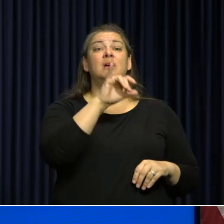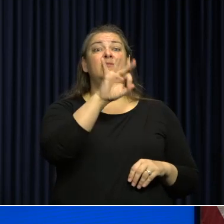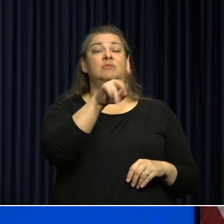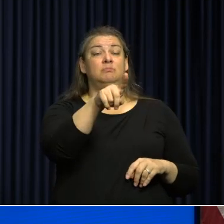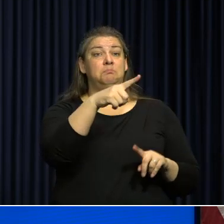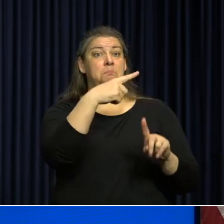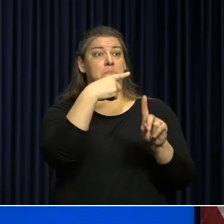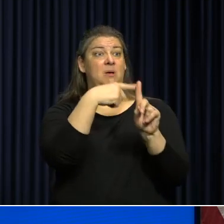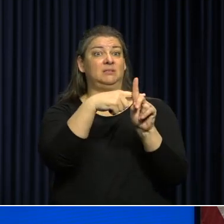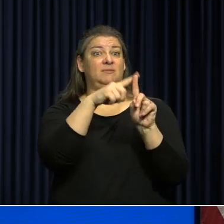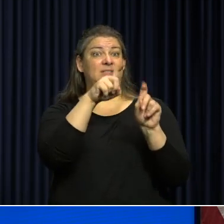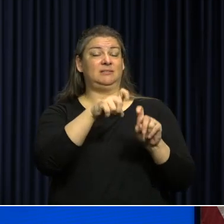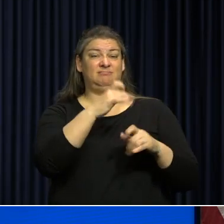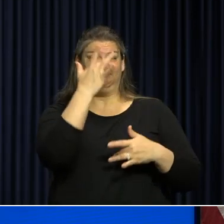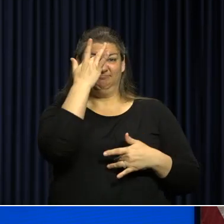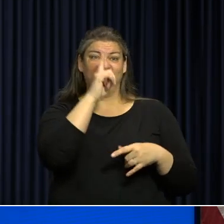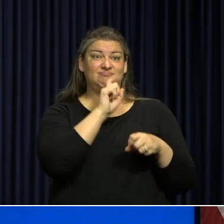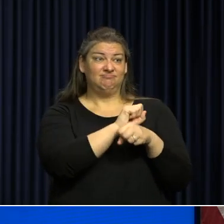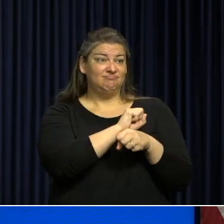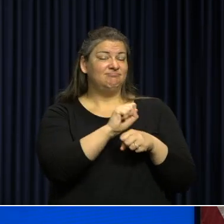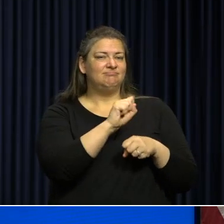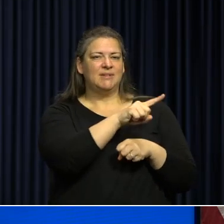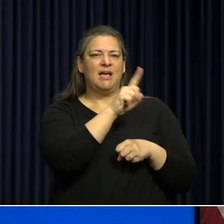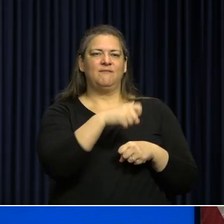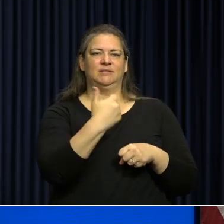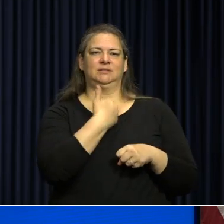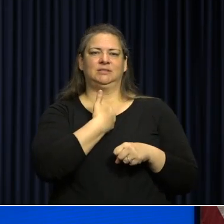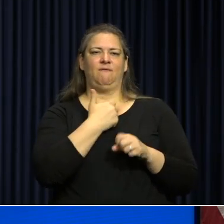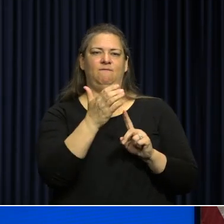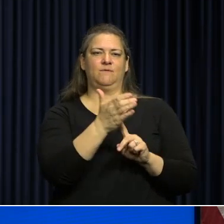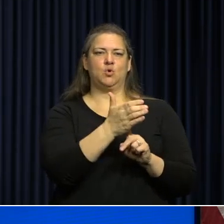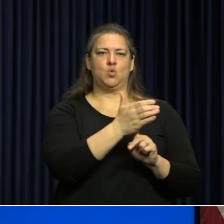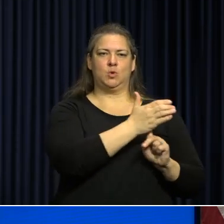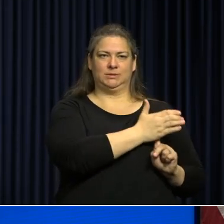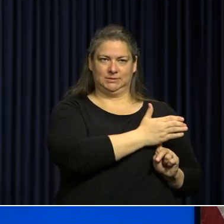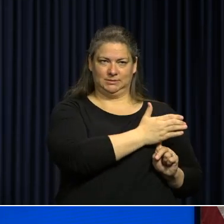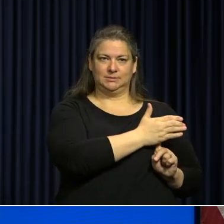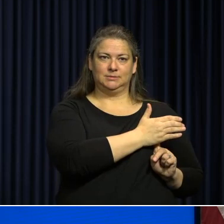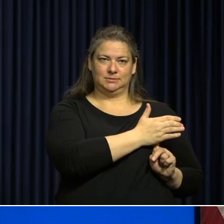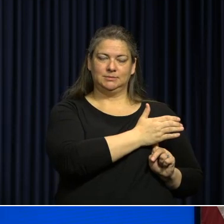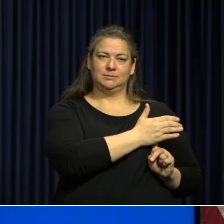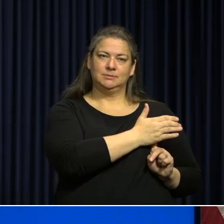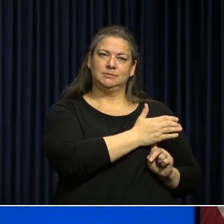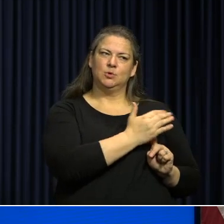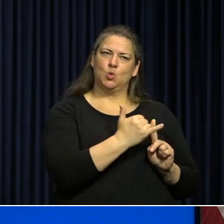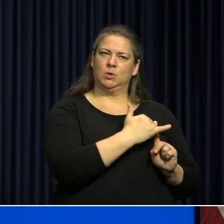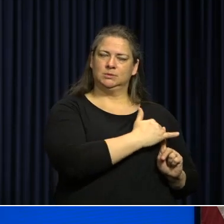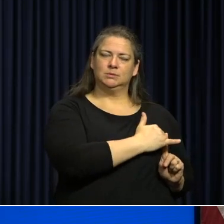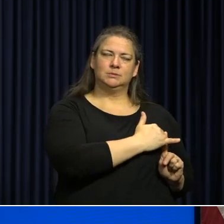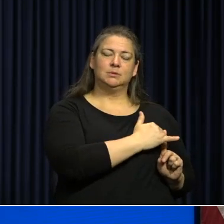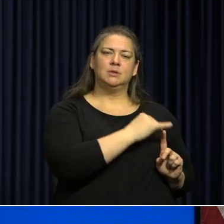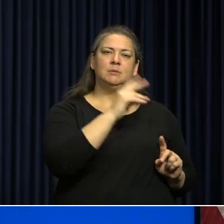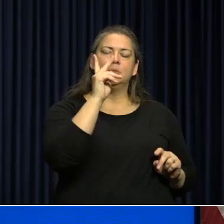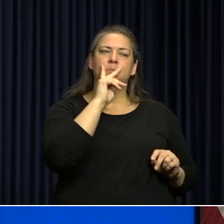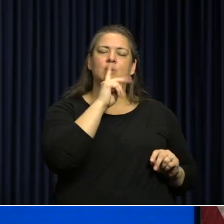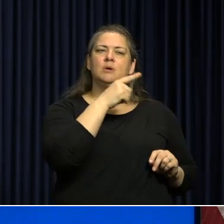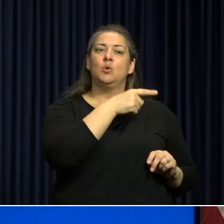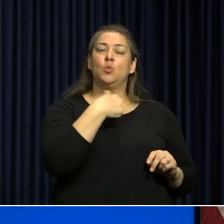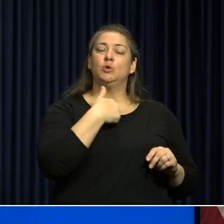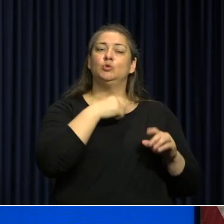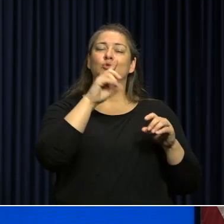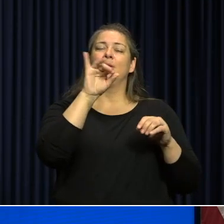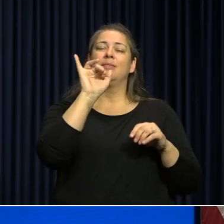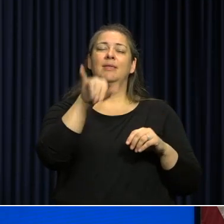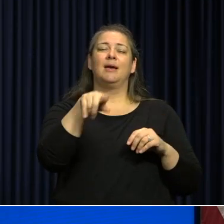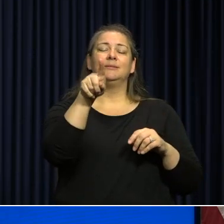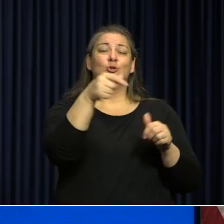positive, that person is going to have to self-quarantine, as are certain people as we do contact tracing around